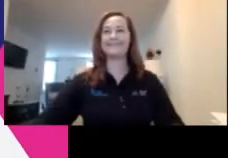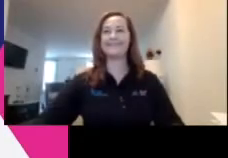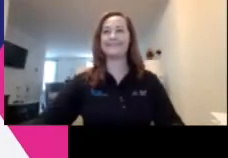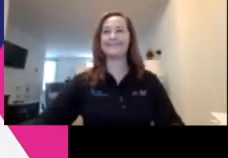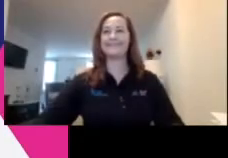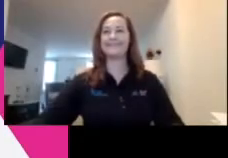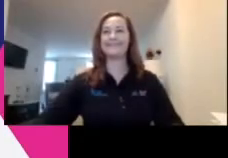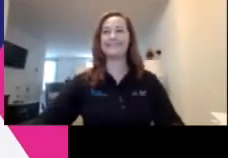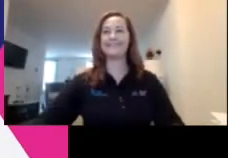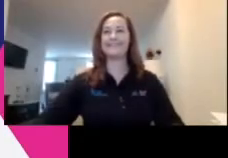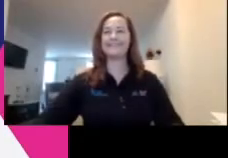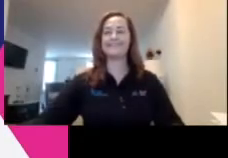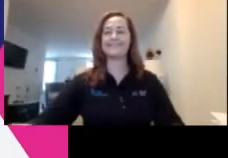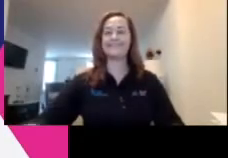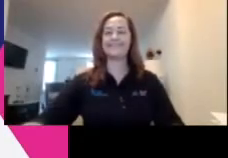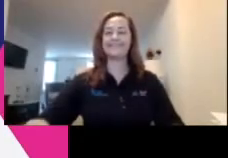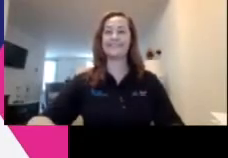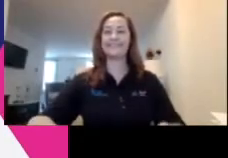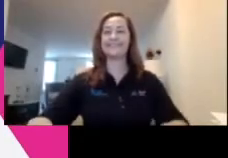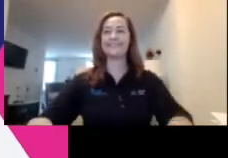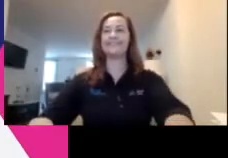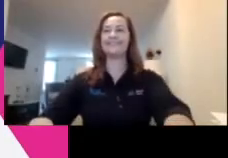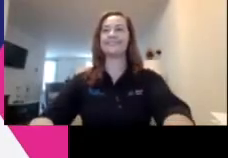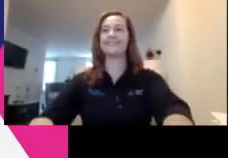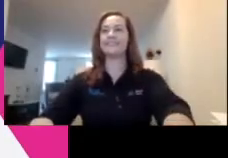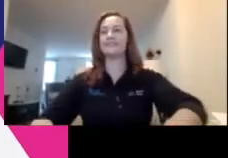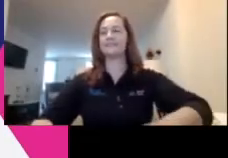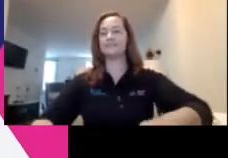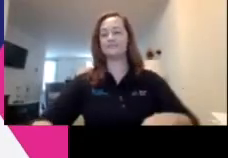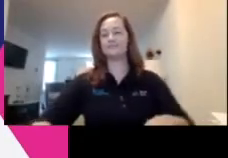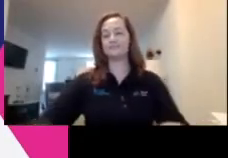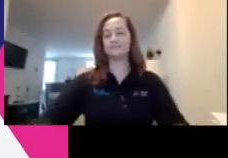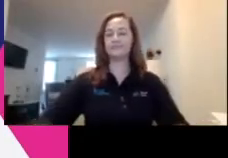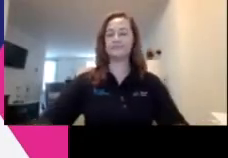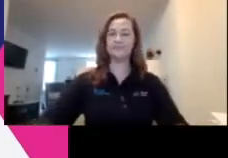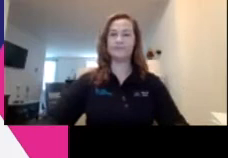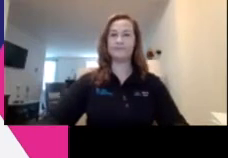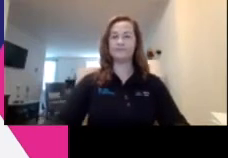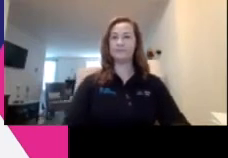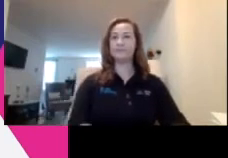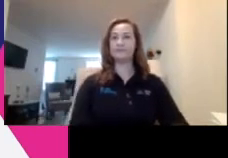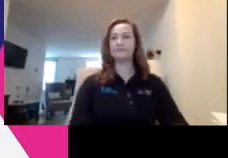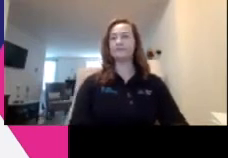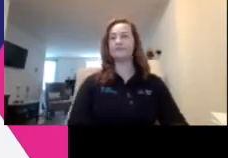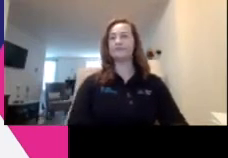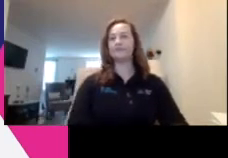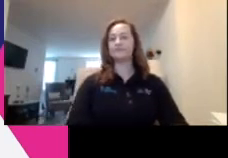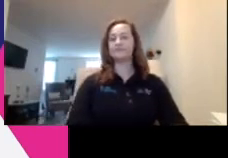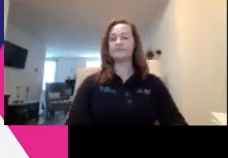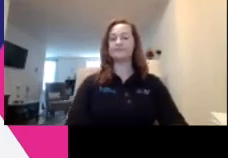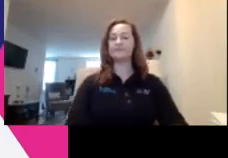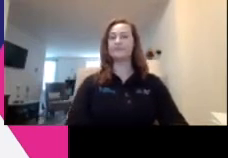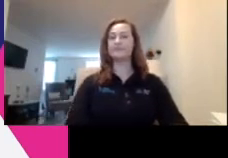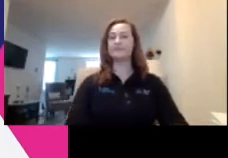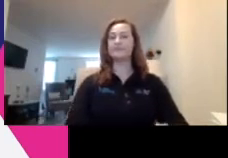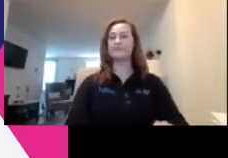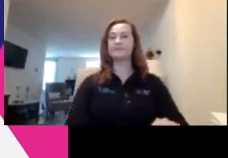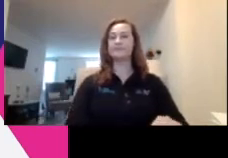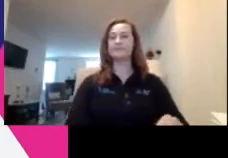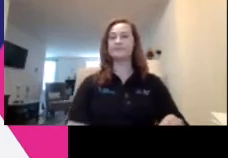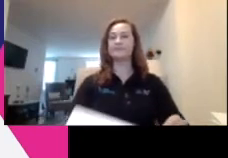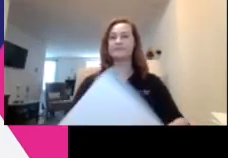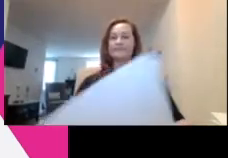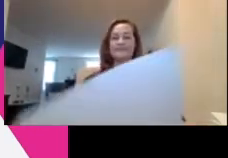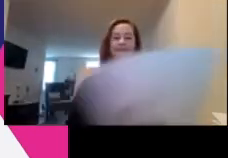My name is my name is Mary Koshi, and I'm the Associate Director in the Office for Diversity and Inclusion. We